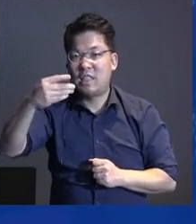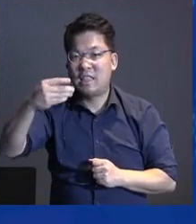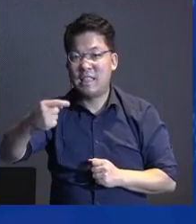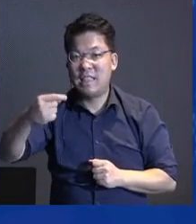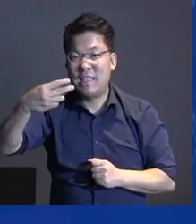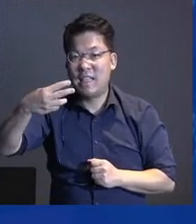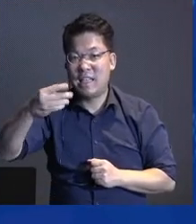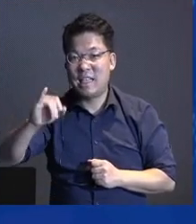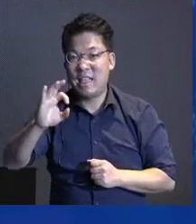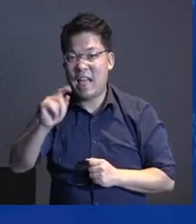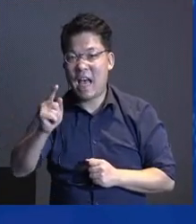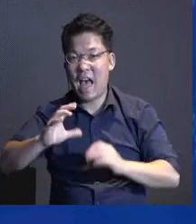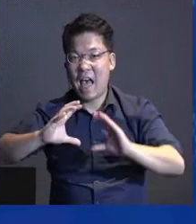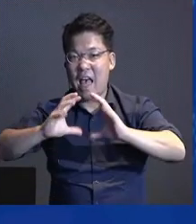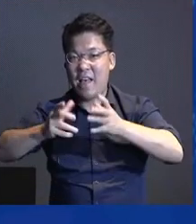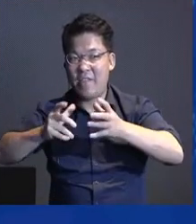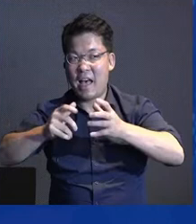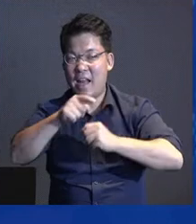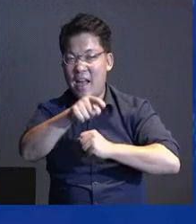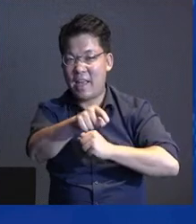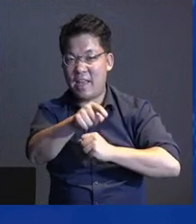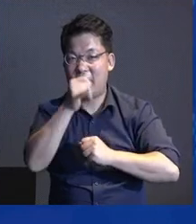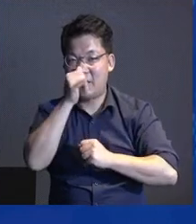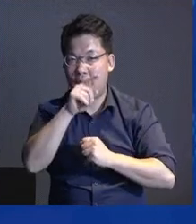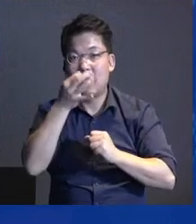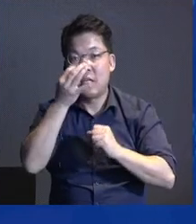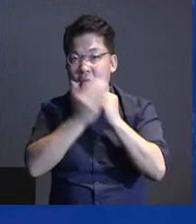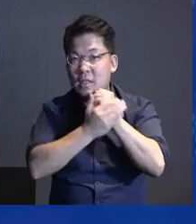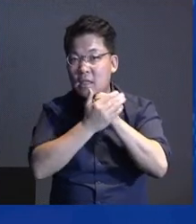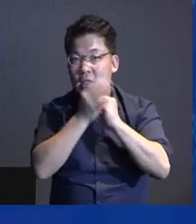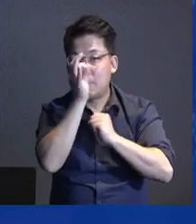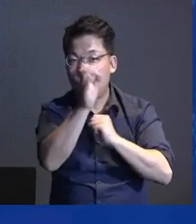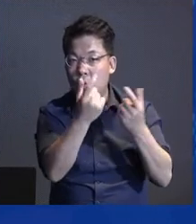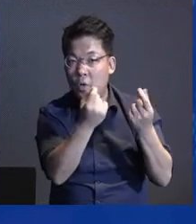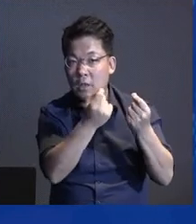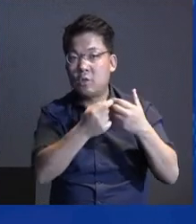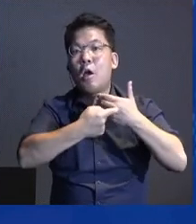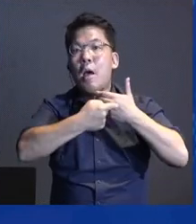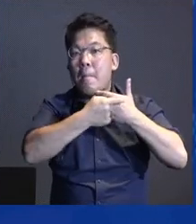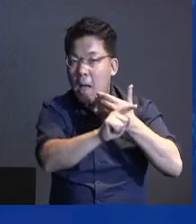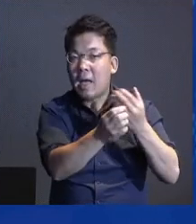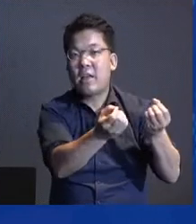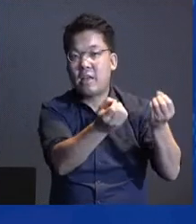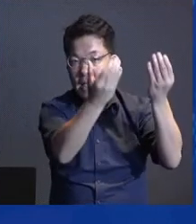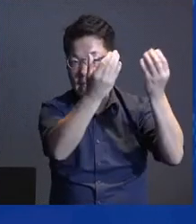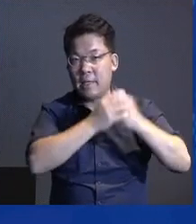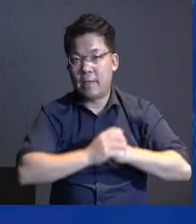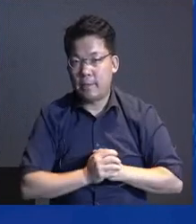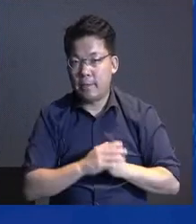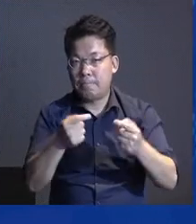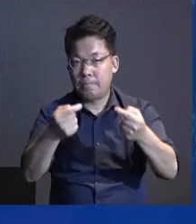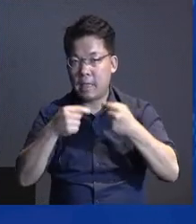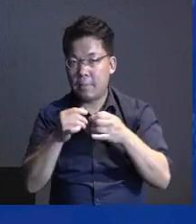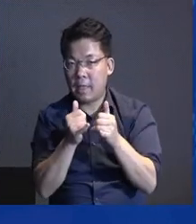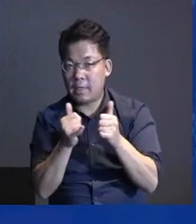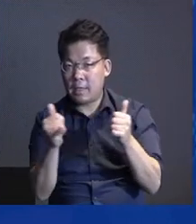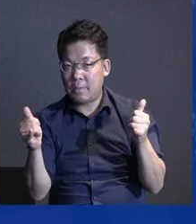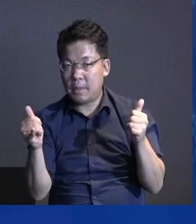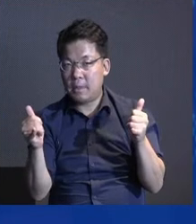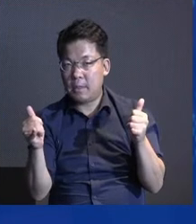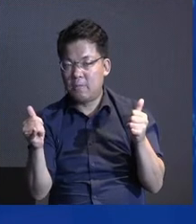of outdoor informal chat session organized with the participants from the Pensioners